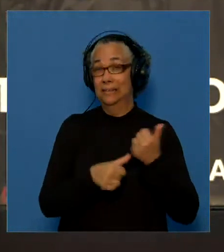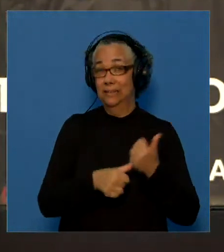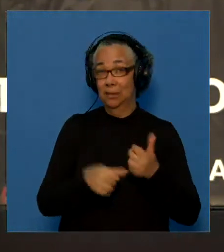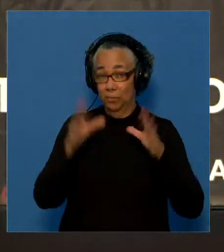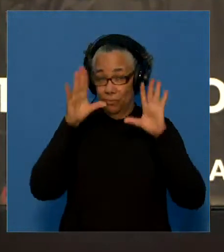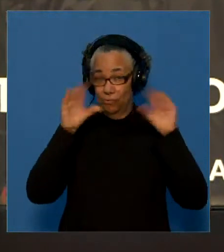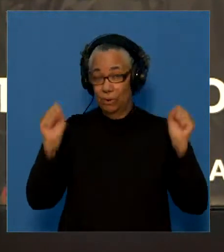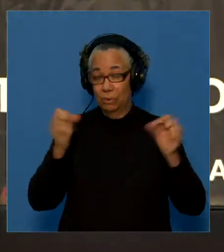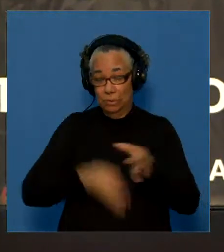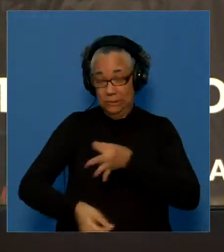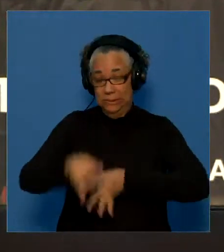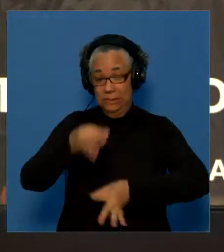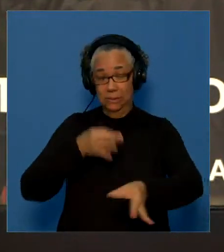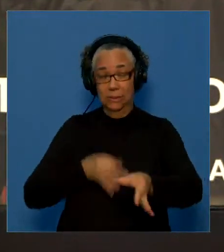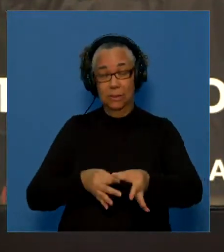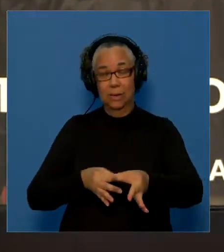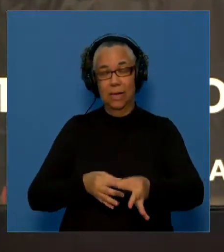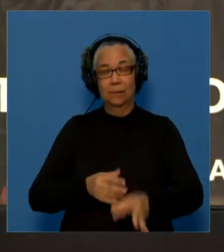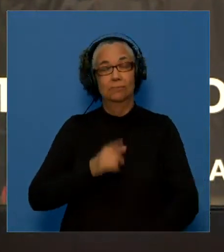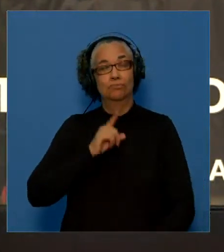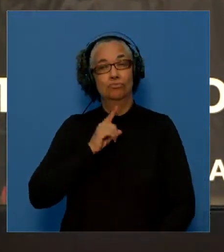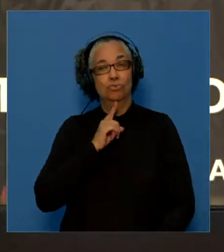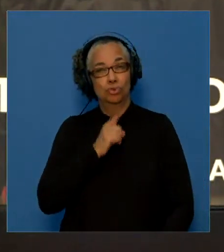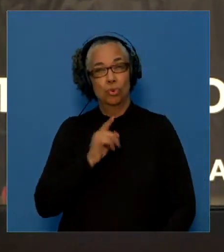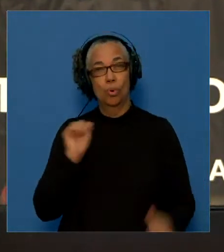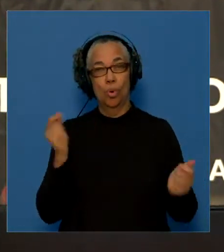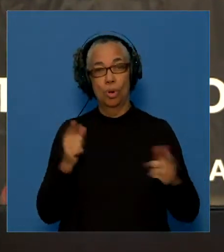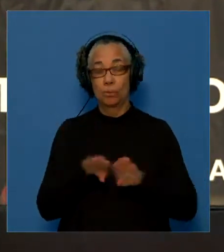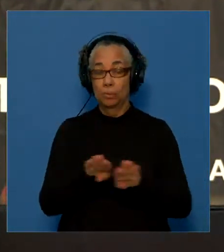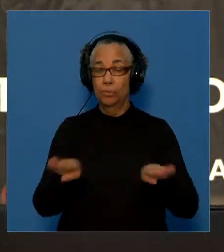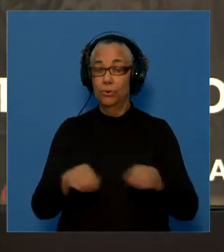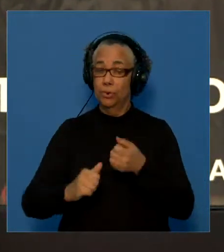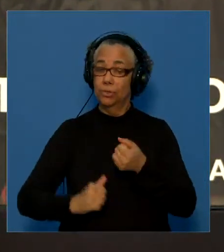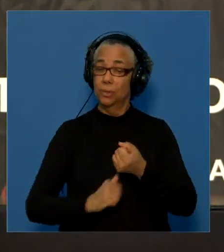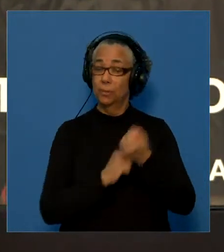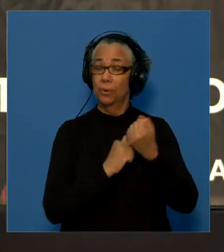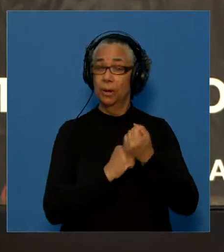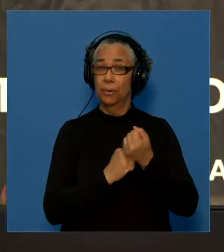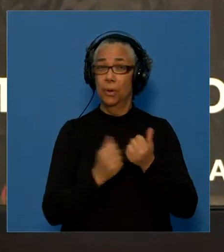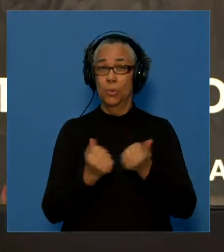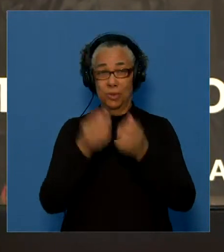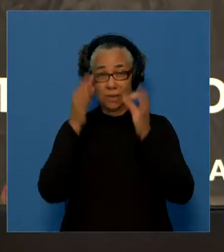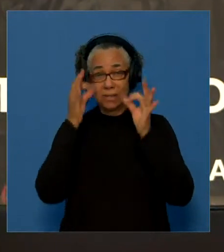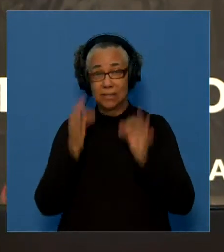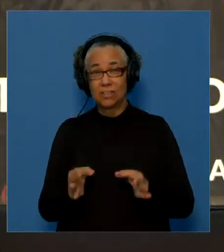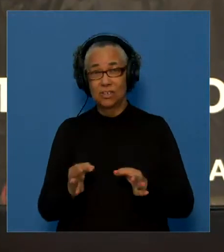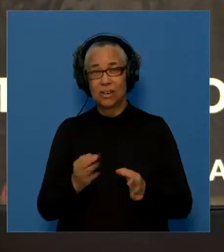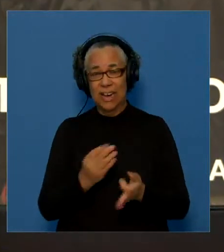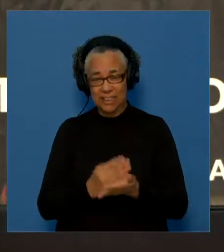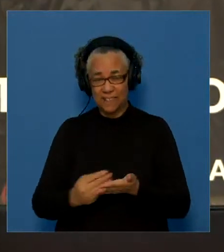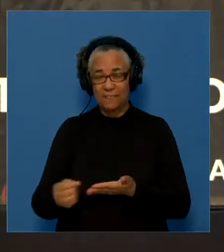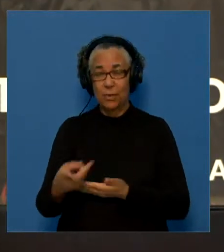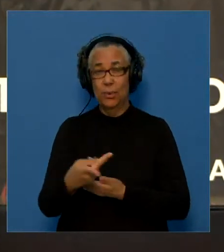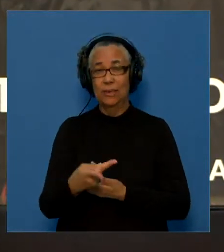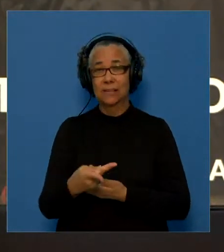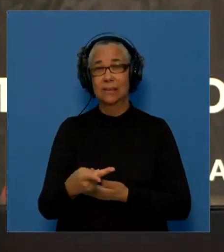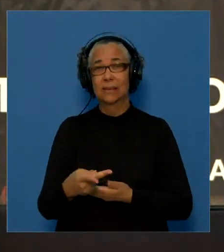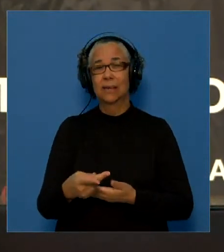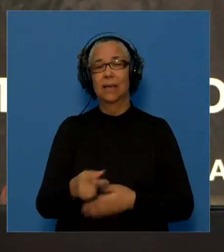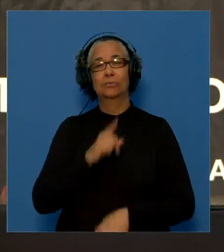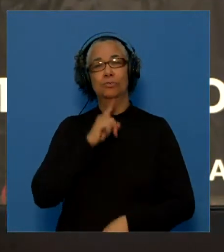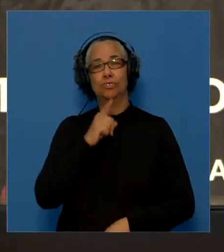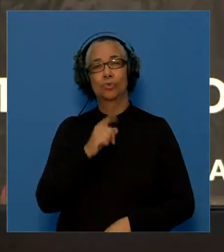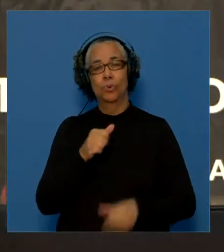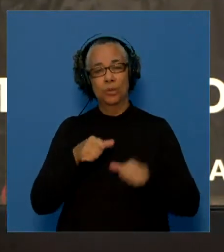stead. And I am certain that all of Bermuda will support him with the decisions which may be required over the next few weeks, and I'm certain that he will